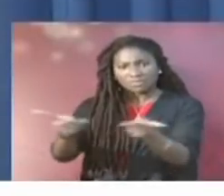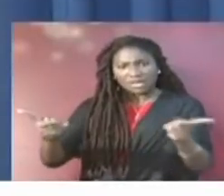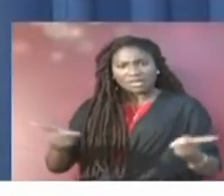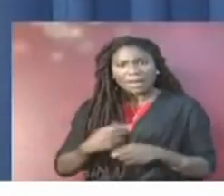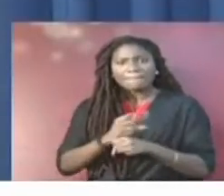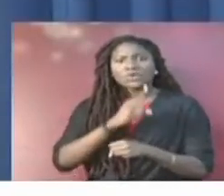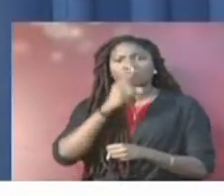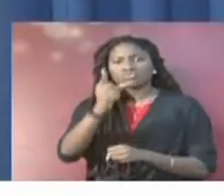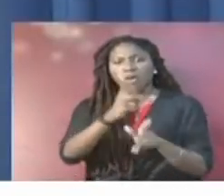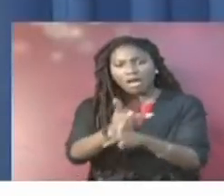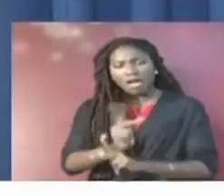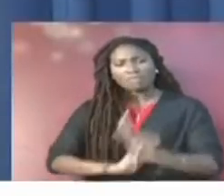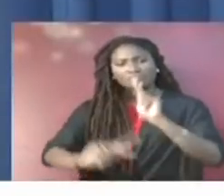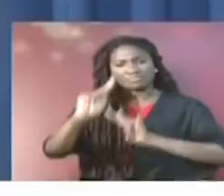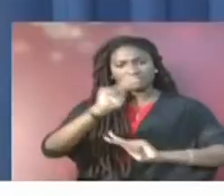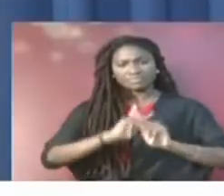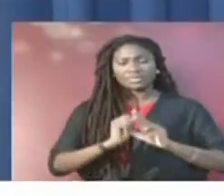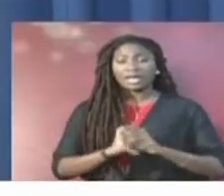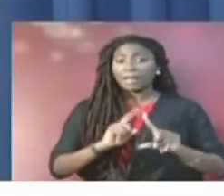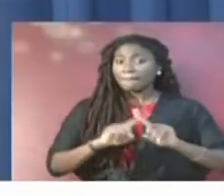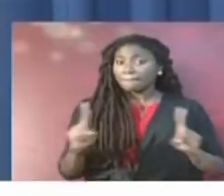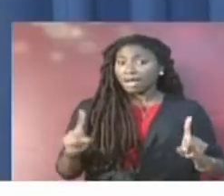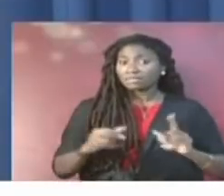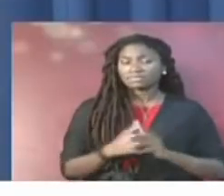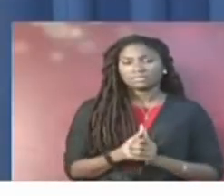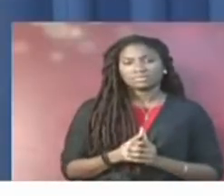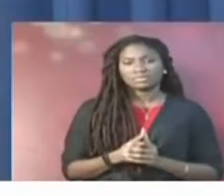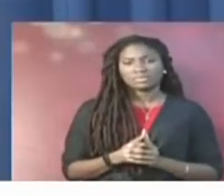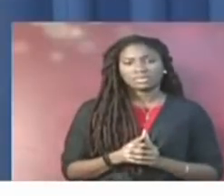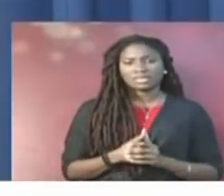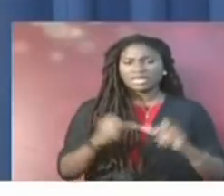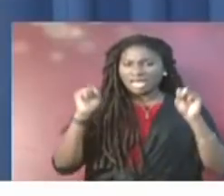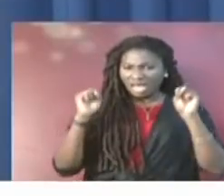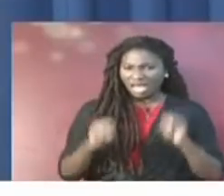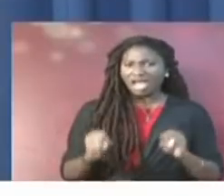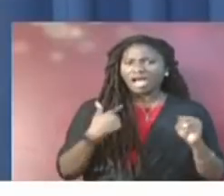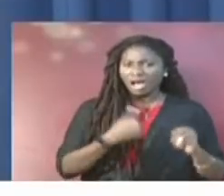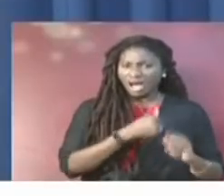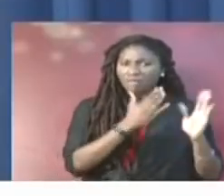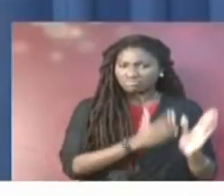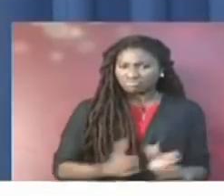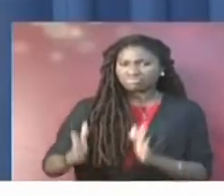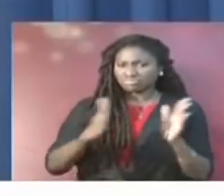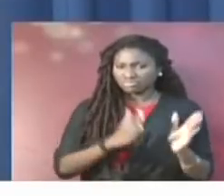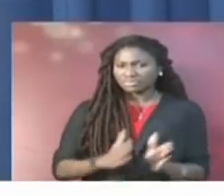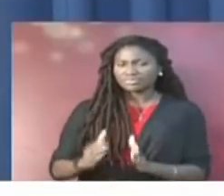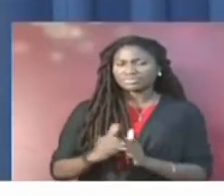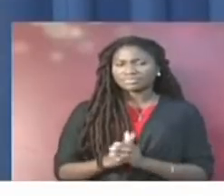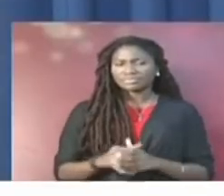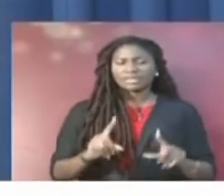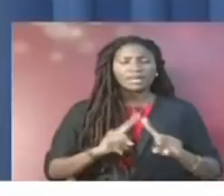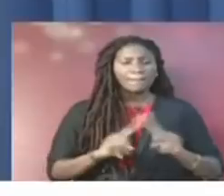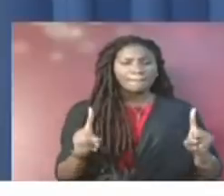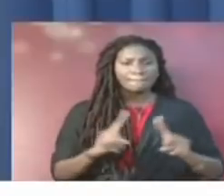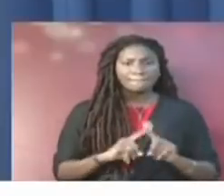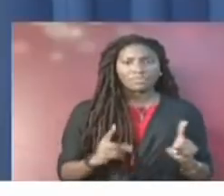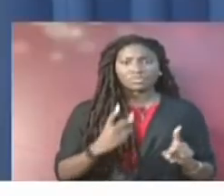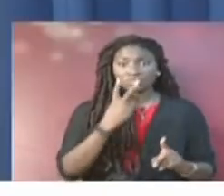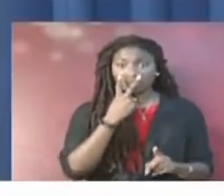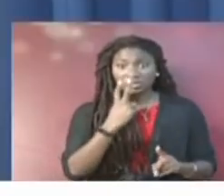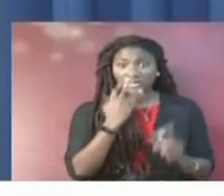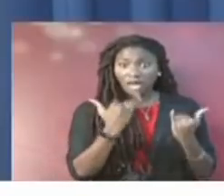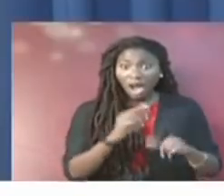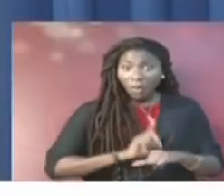taken care of. I won't say that we were not prepared by any means. I'm just saying that the significant increase that we